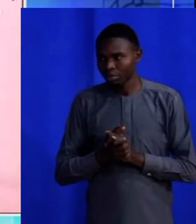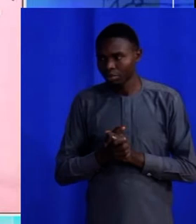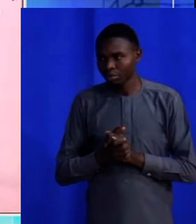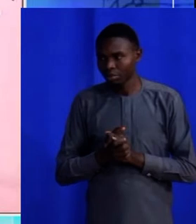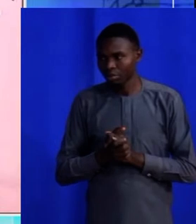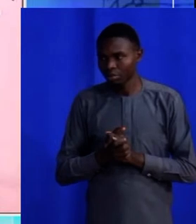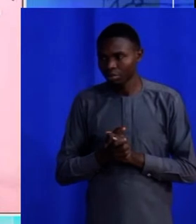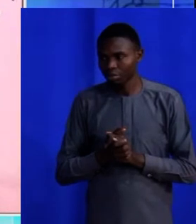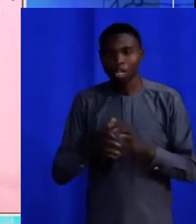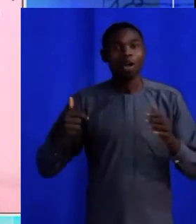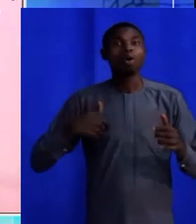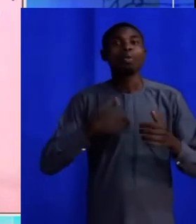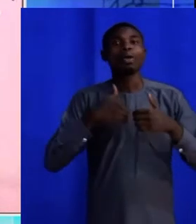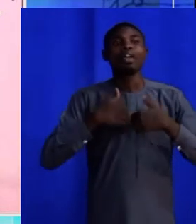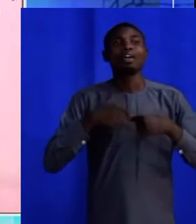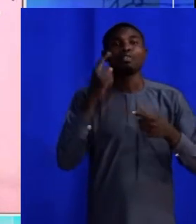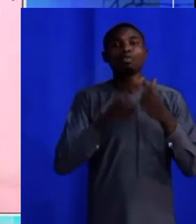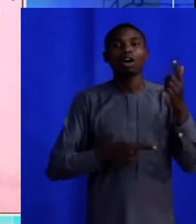donkeys.